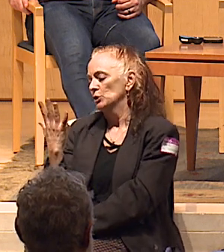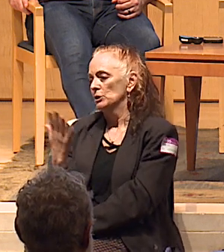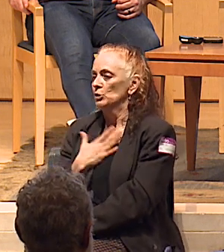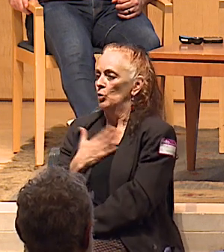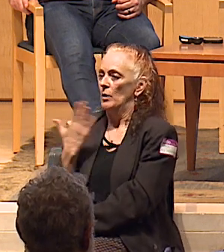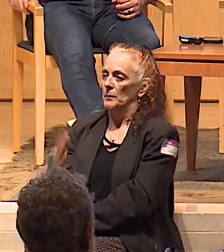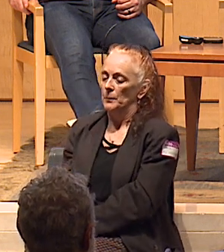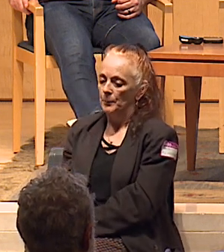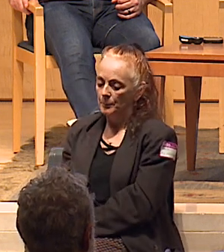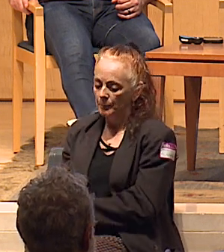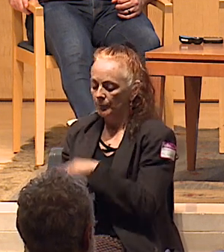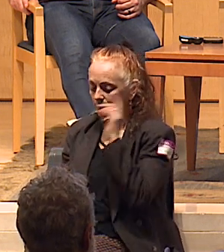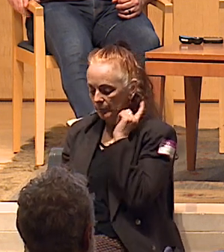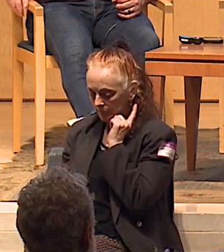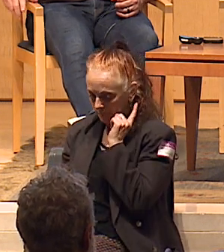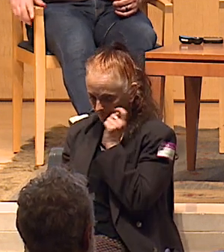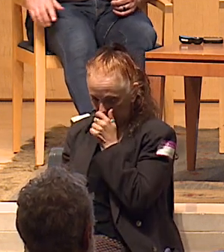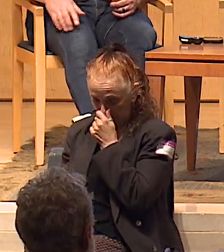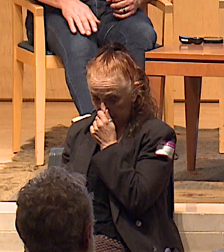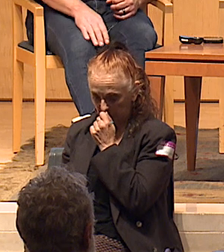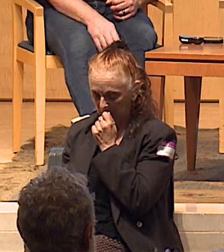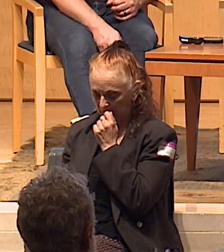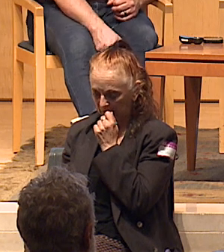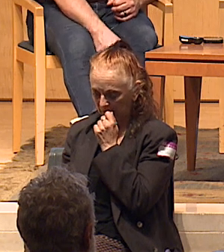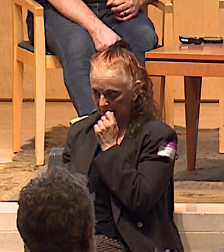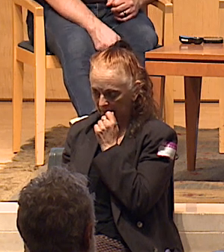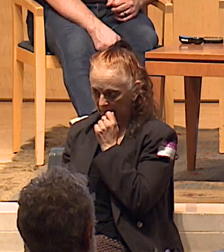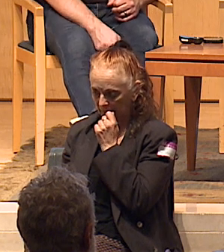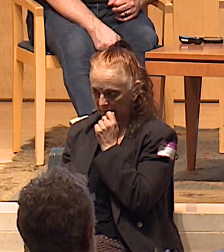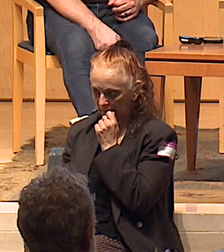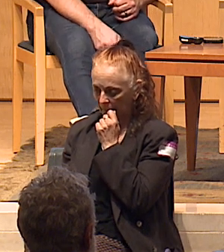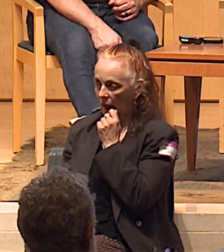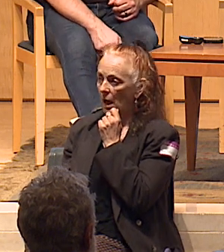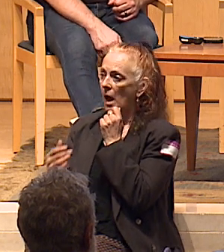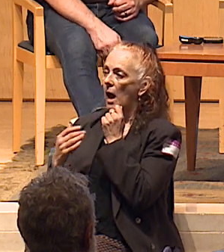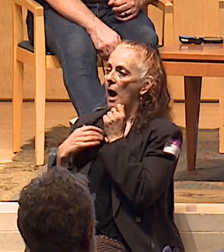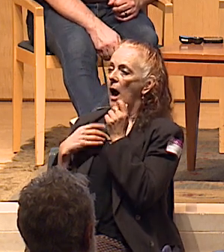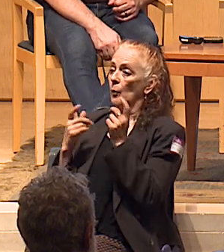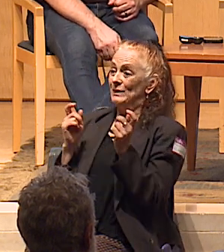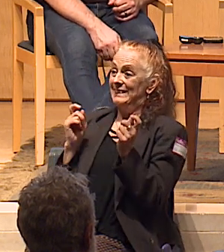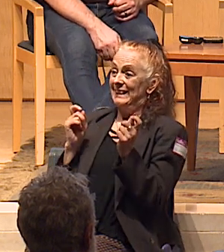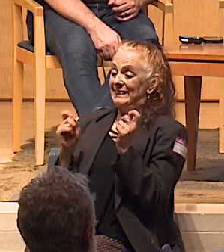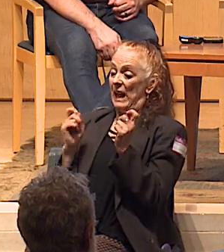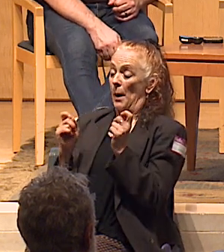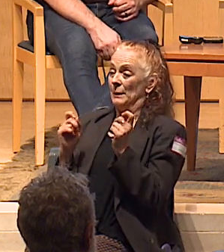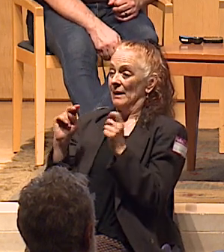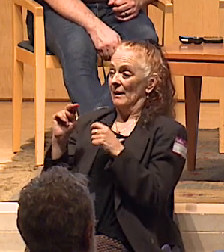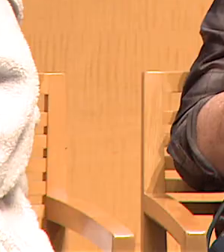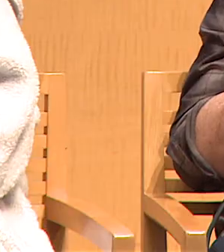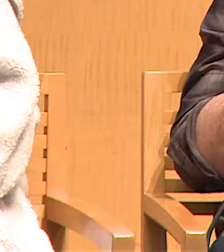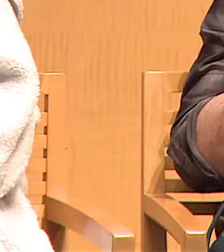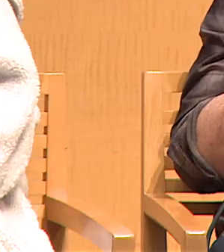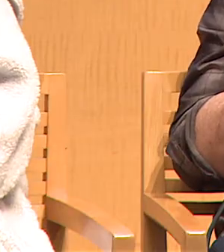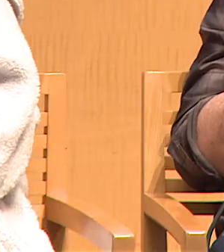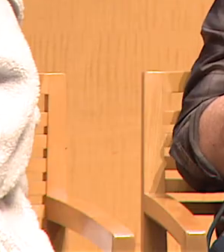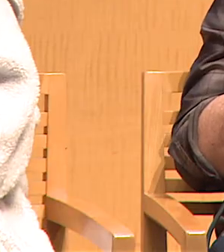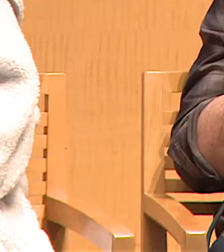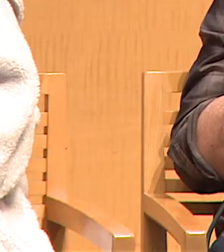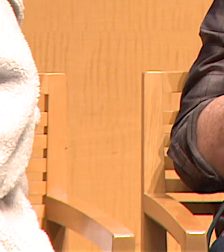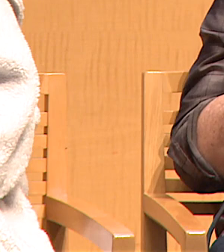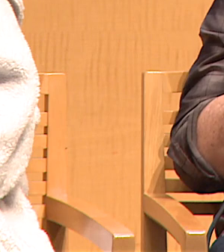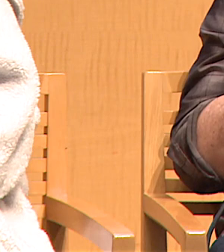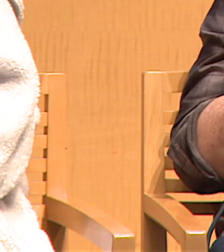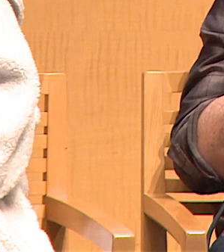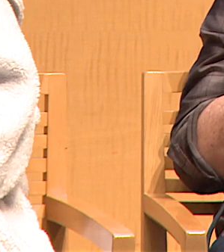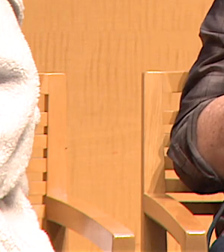Like when I did Telony and I was adapting a novel, So there was straight sex in it too. So I had to draw the straight